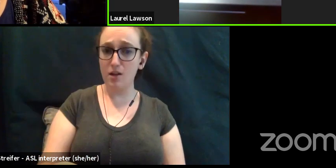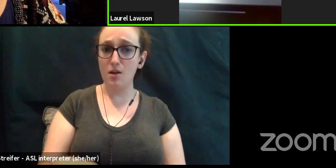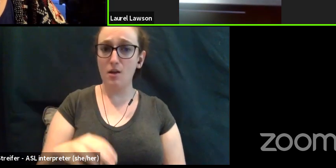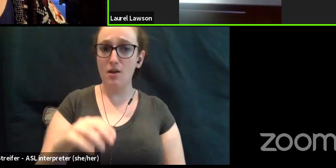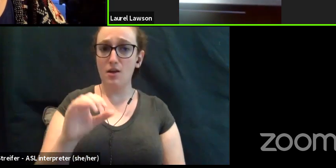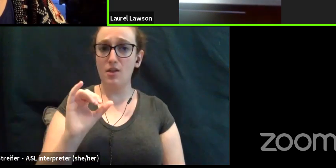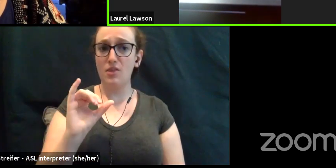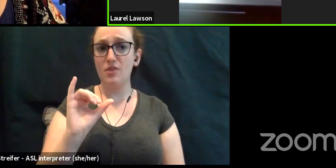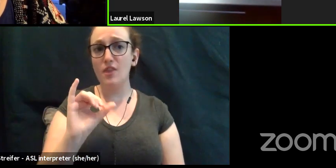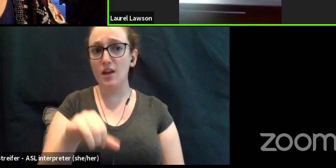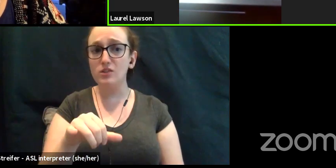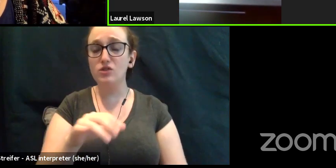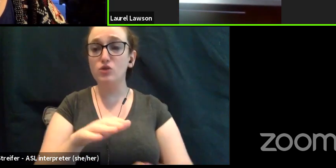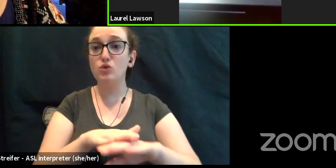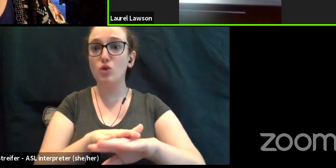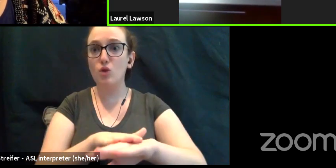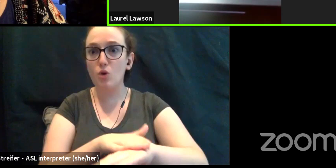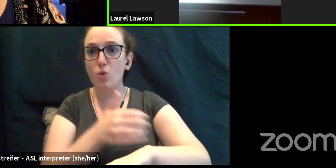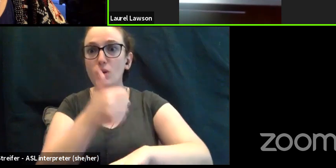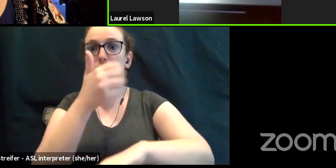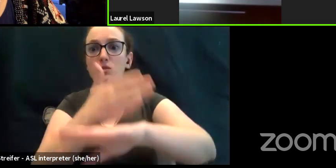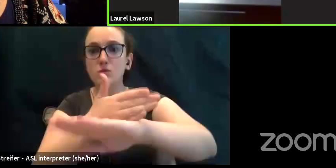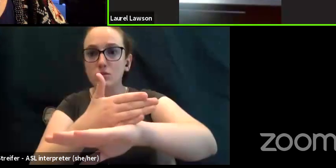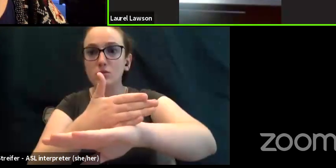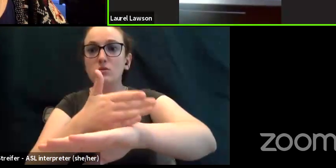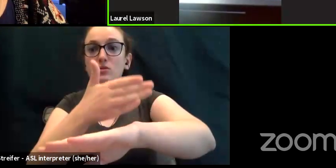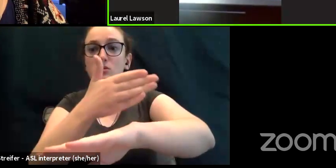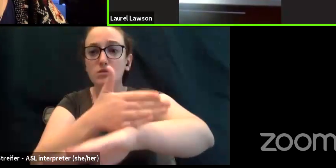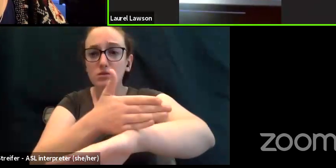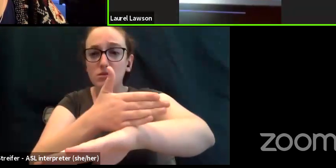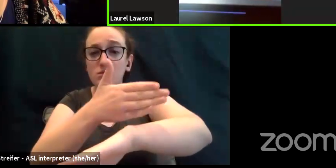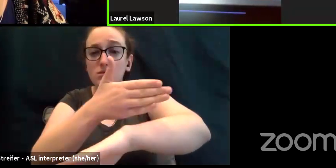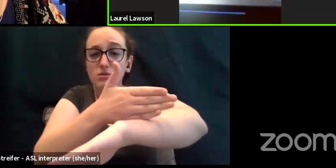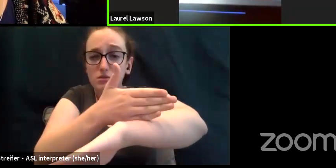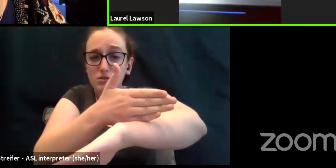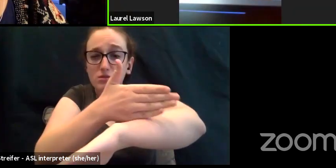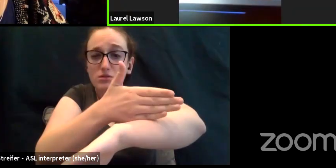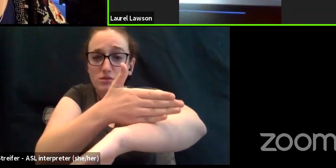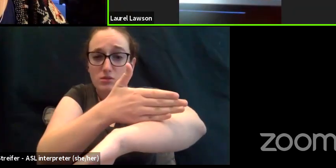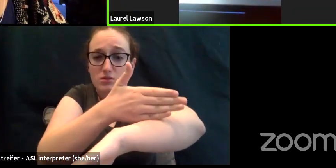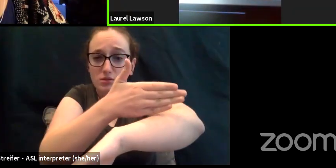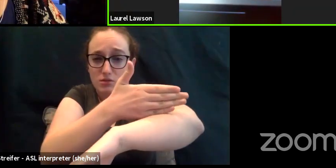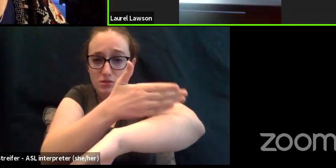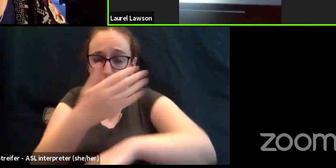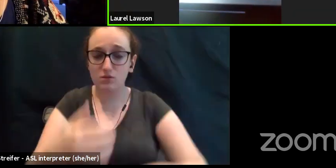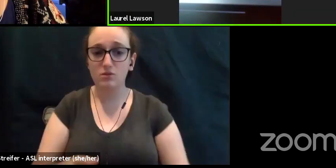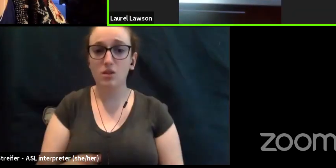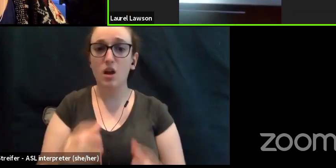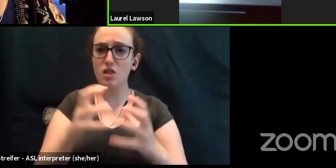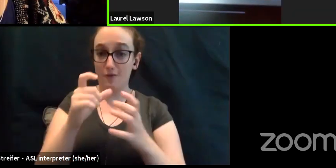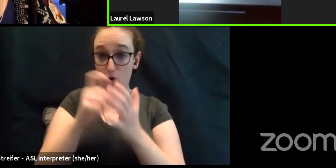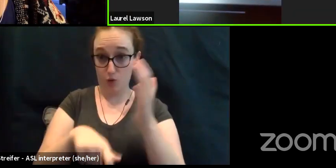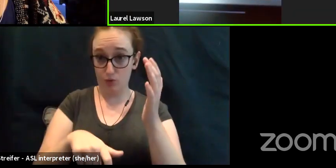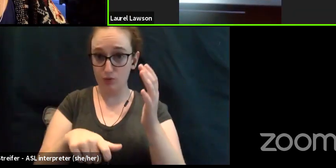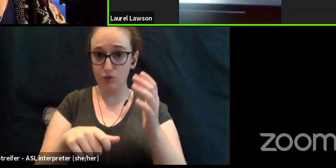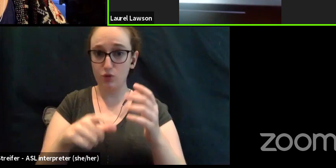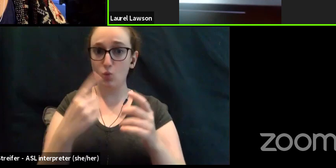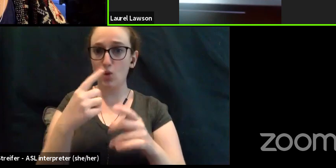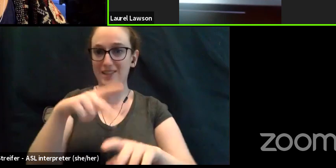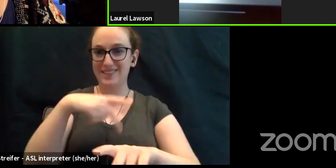the slowest to change. There have been a number of articles, including one in